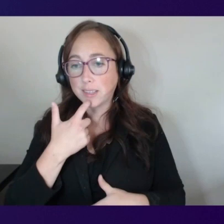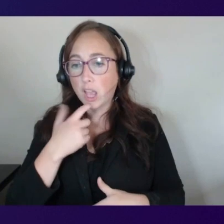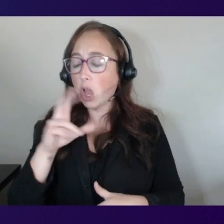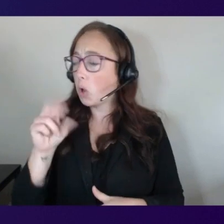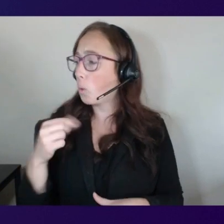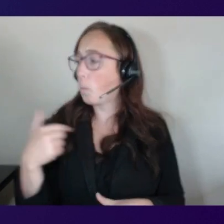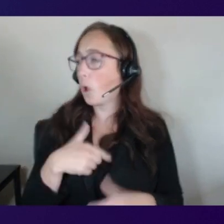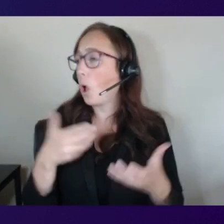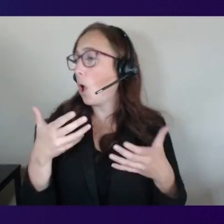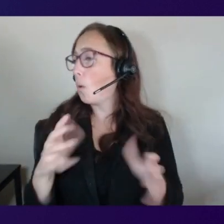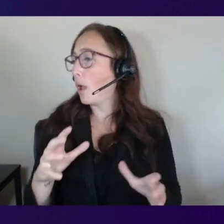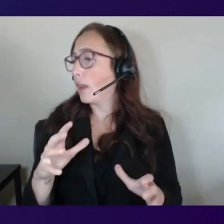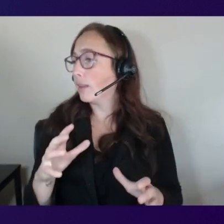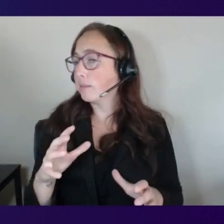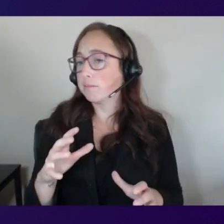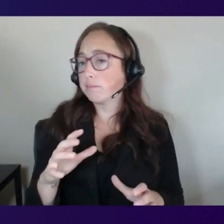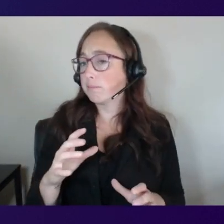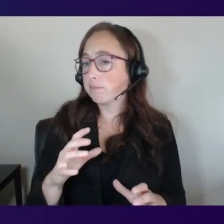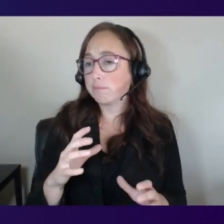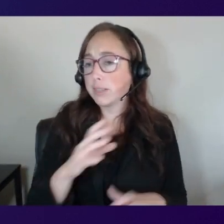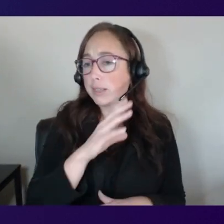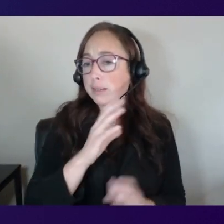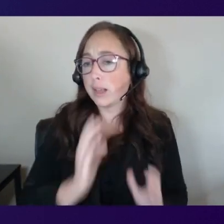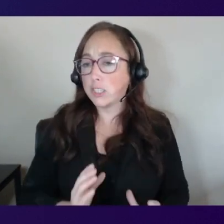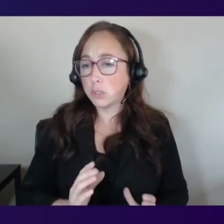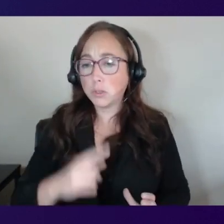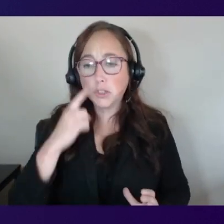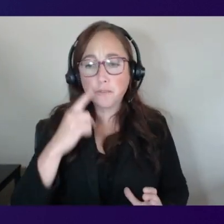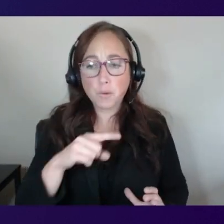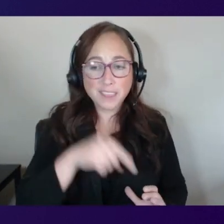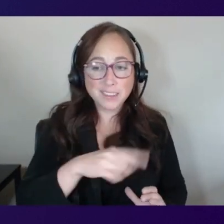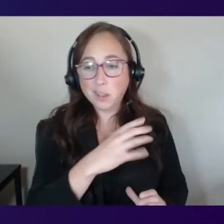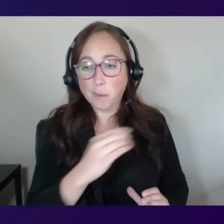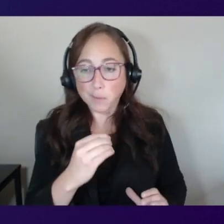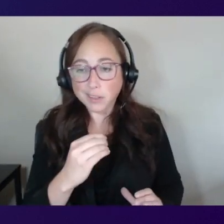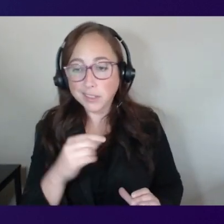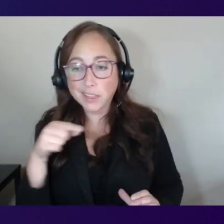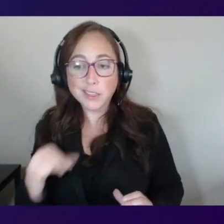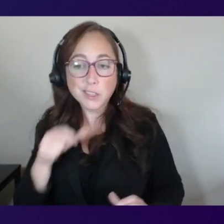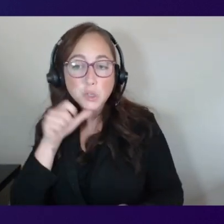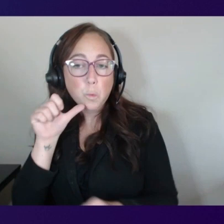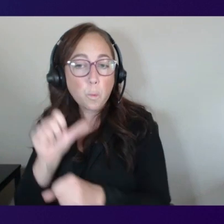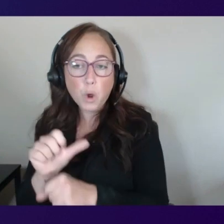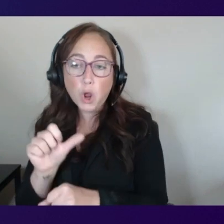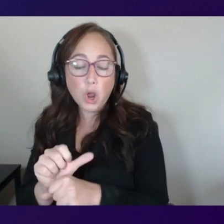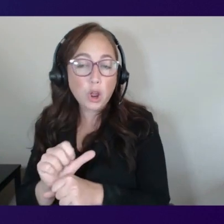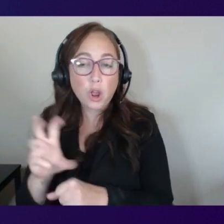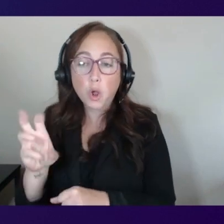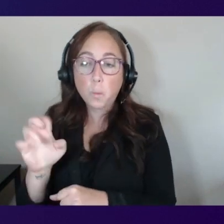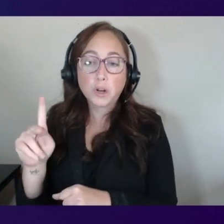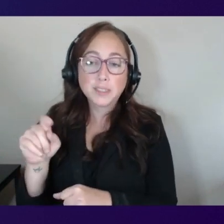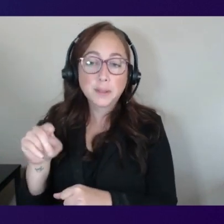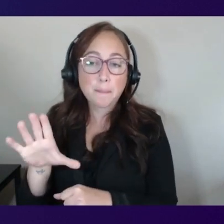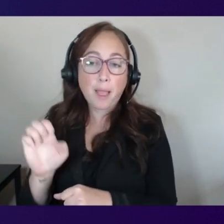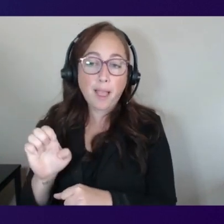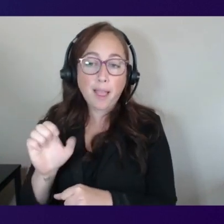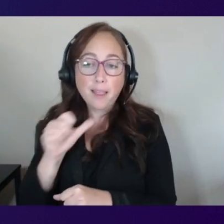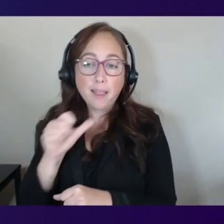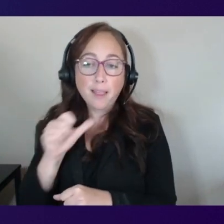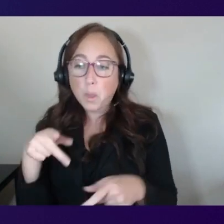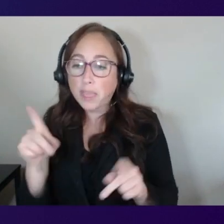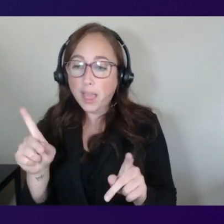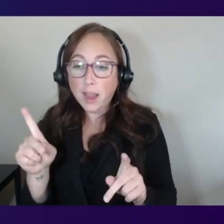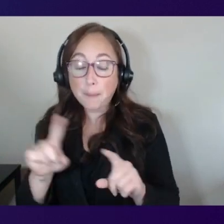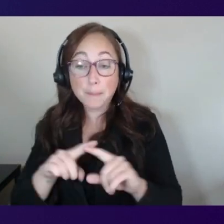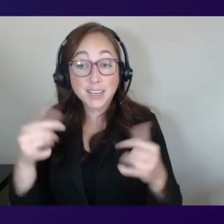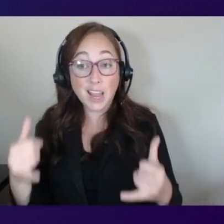an X customer, so it's not going to work, and Workspaces doesn't allow us to utilize that. But now you